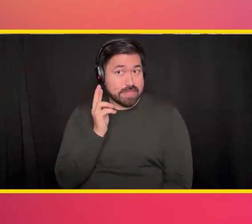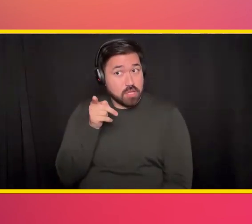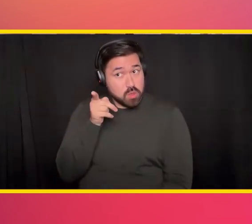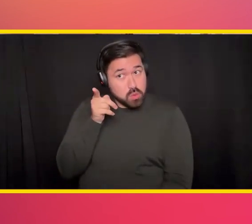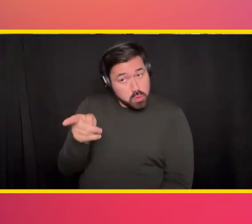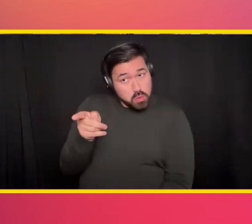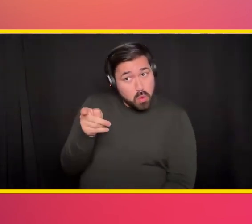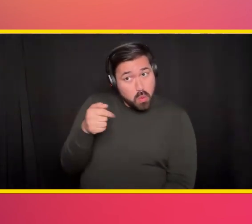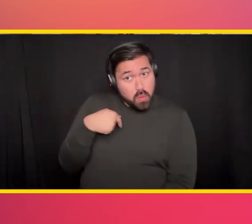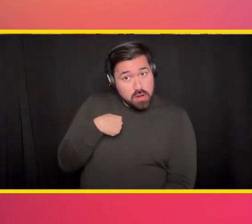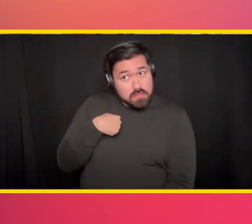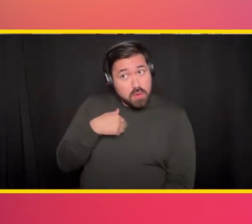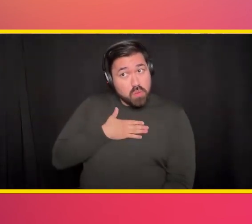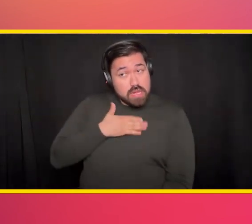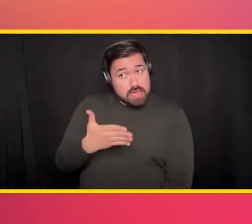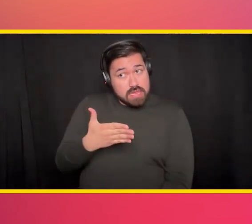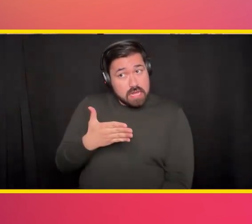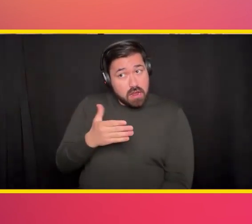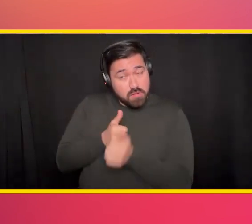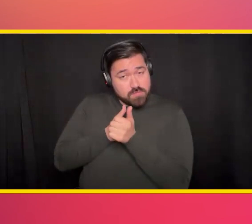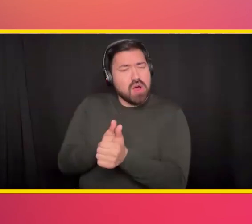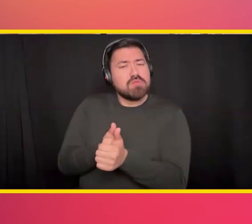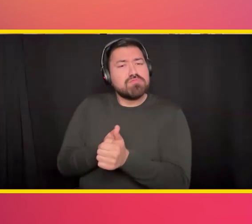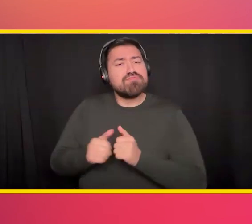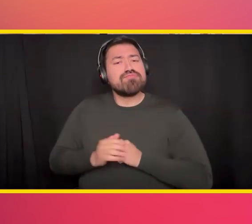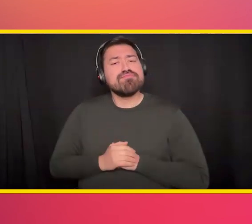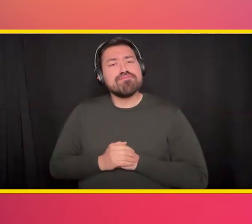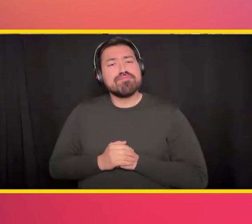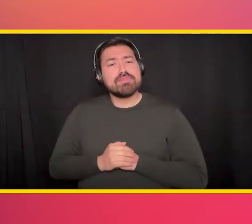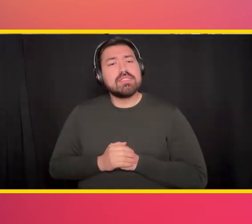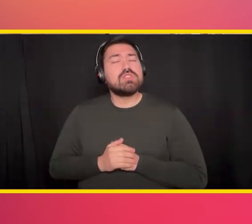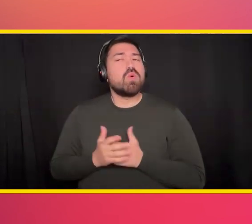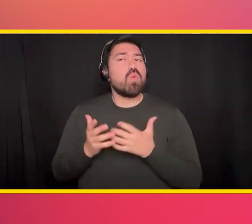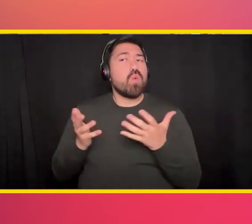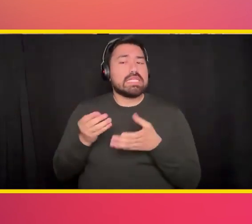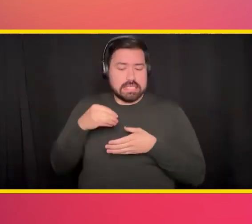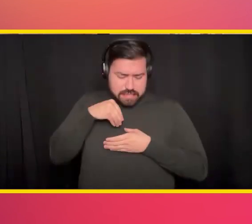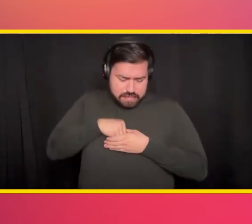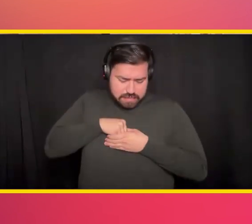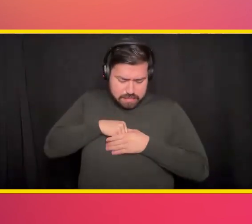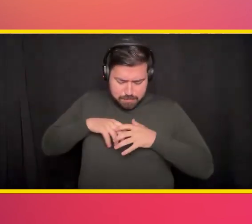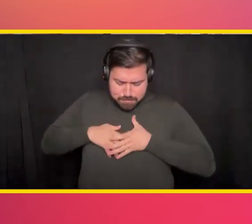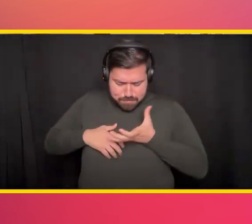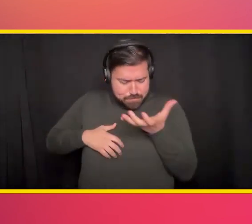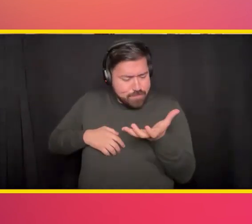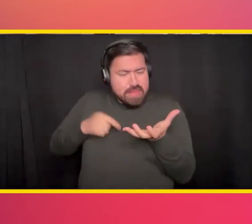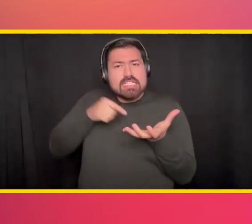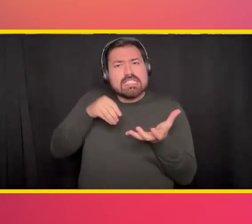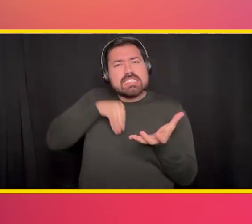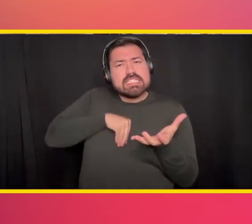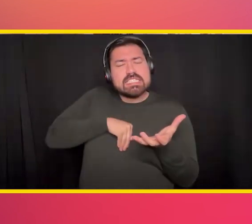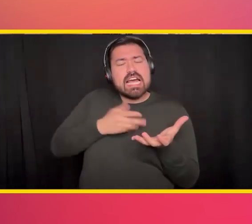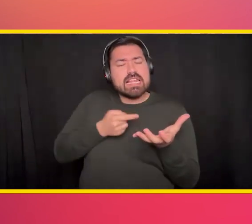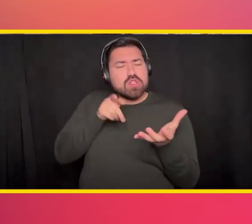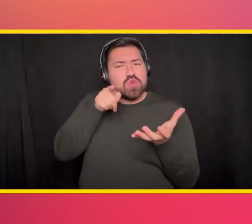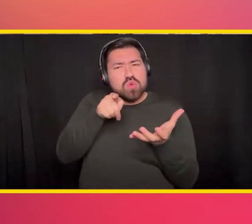be compelled to do that. So what is it in you that has been nurtured or fostered that you